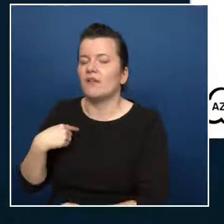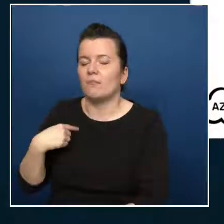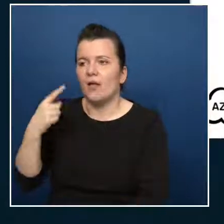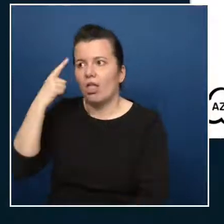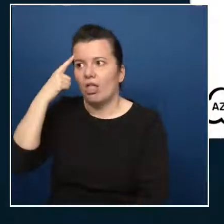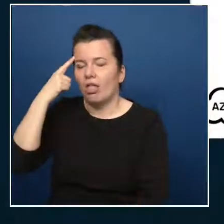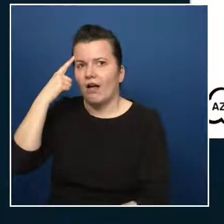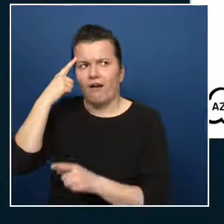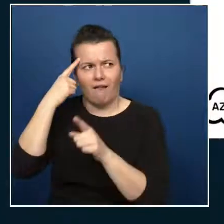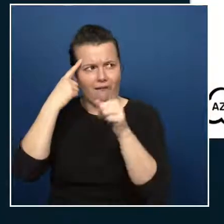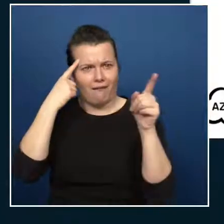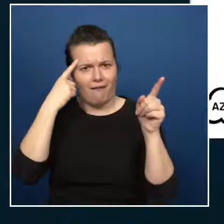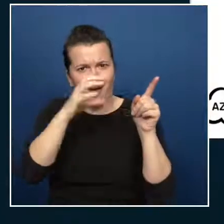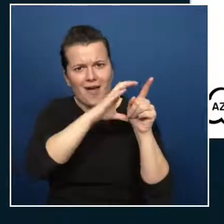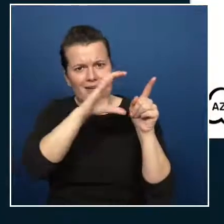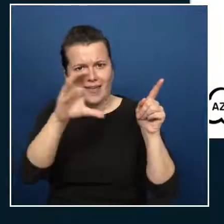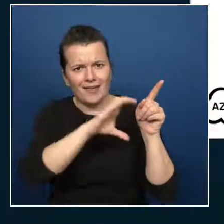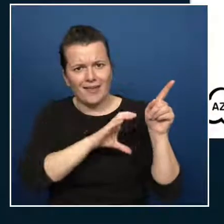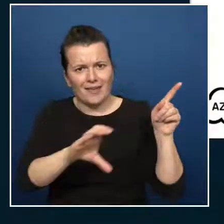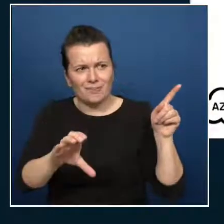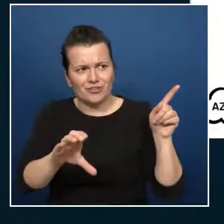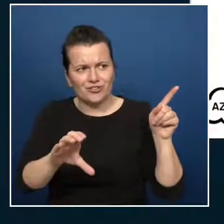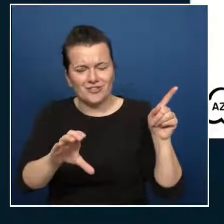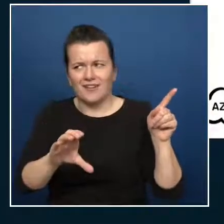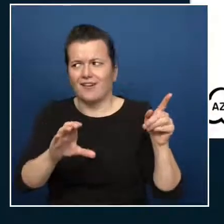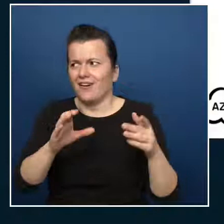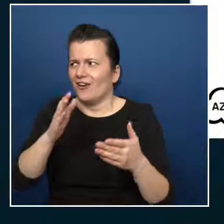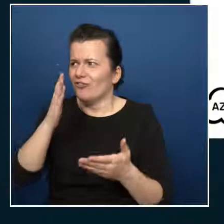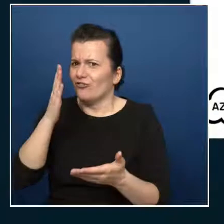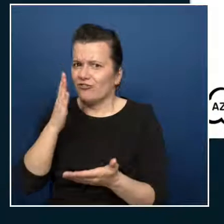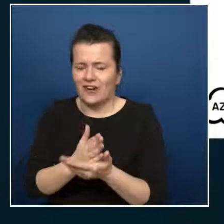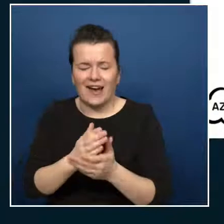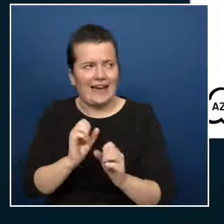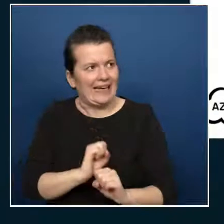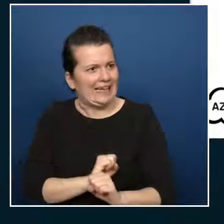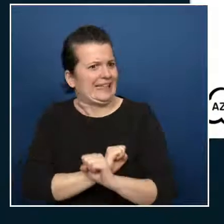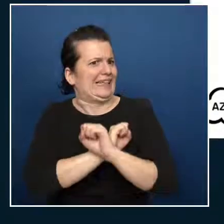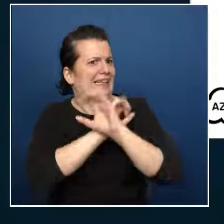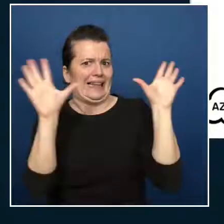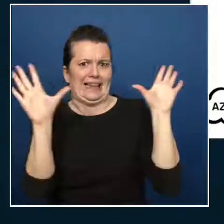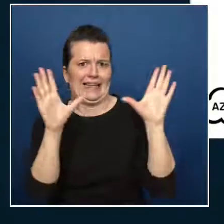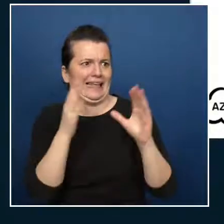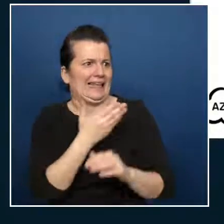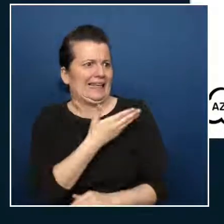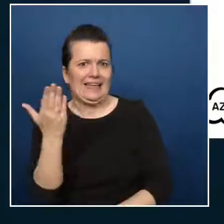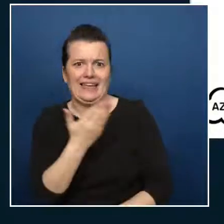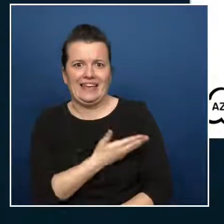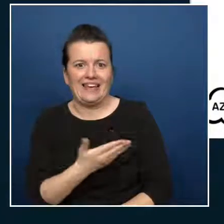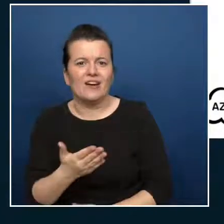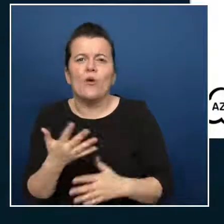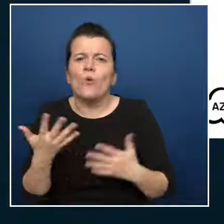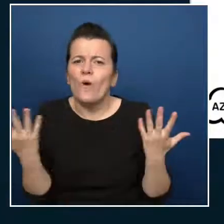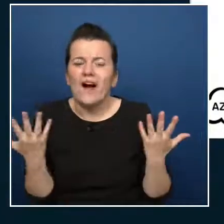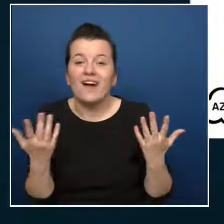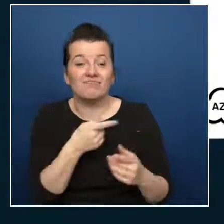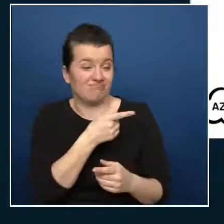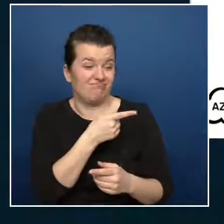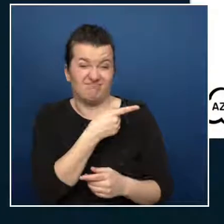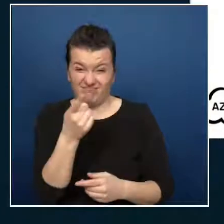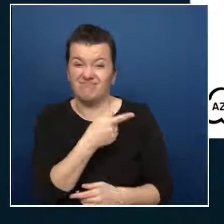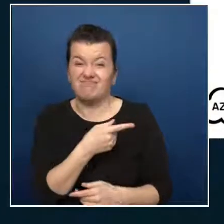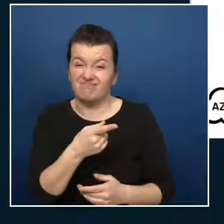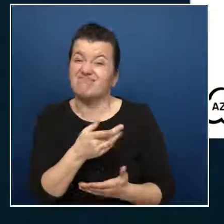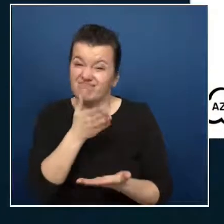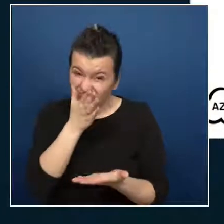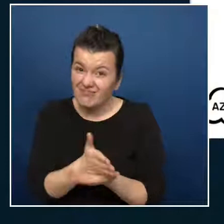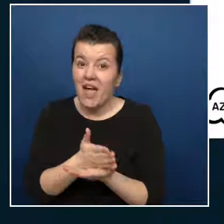of images makes sense to me, because this image describes the reality of the